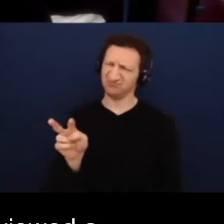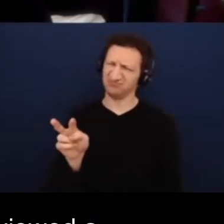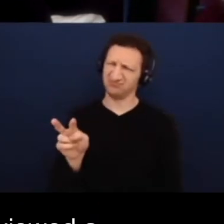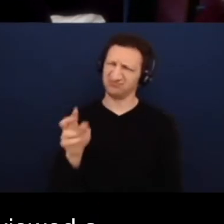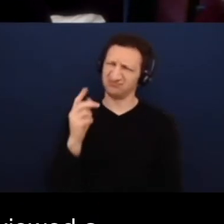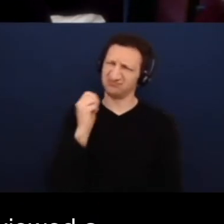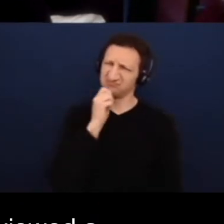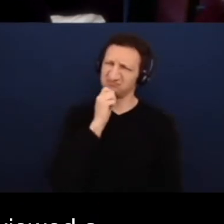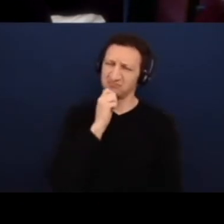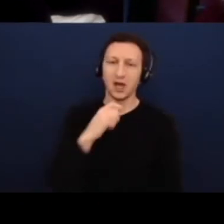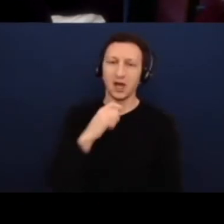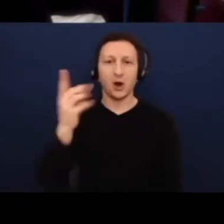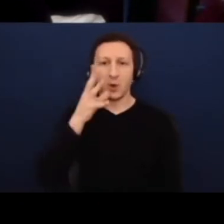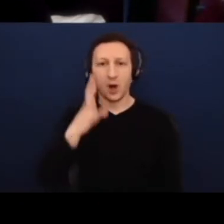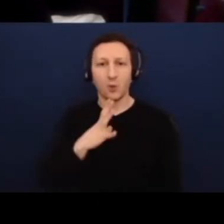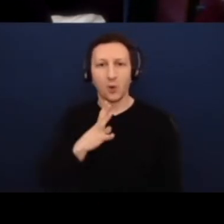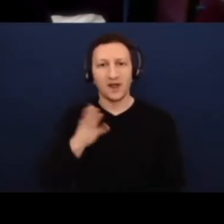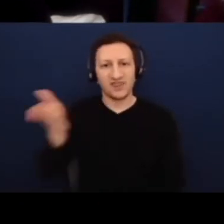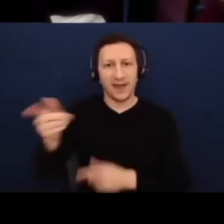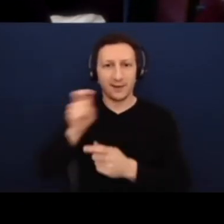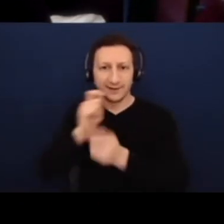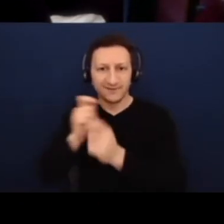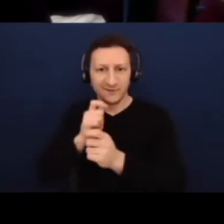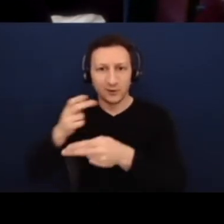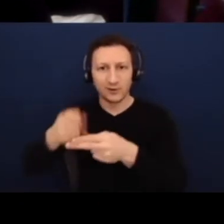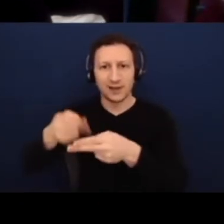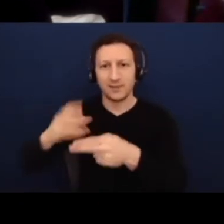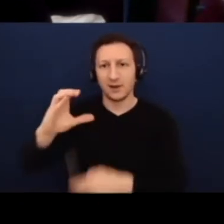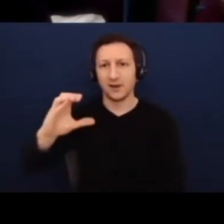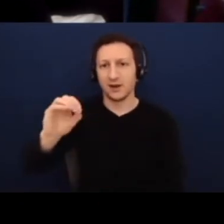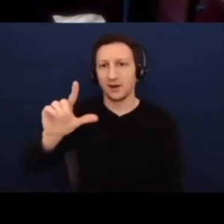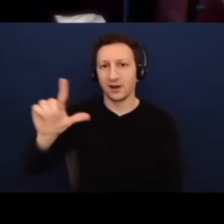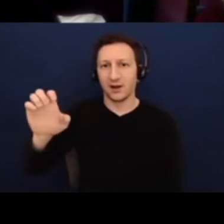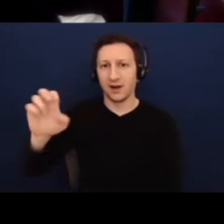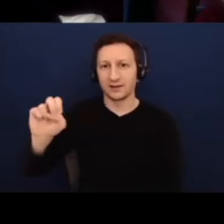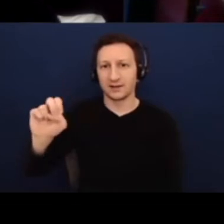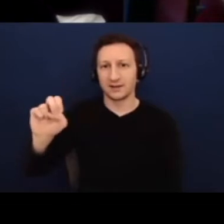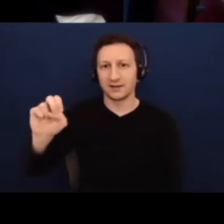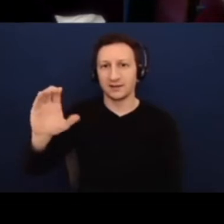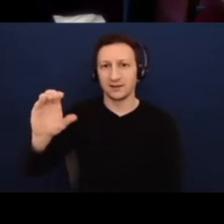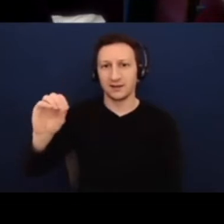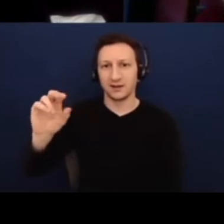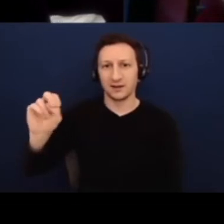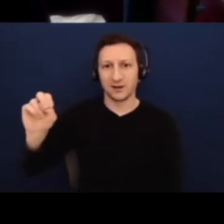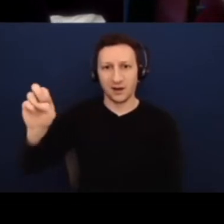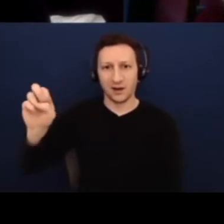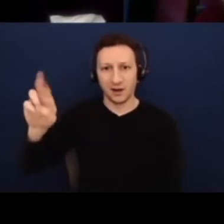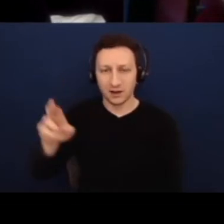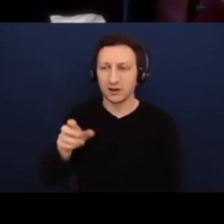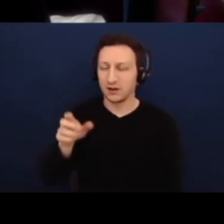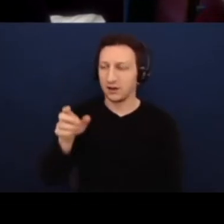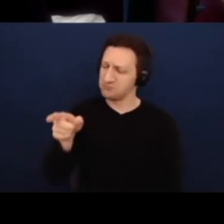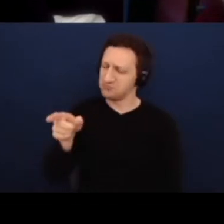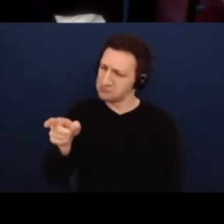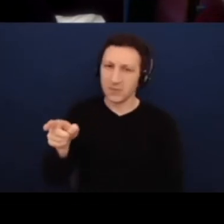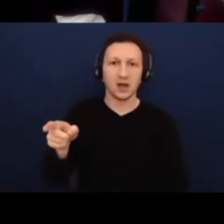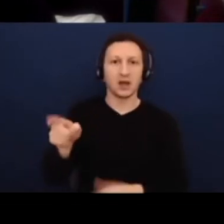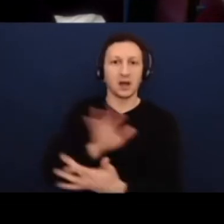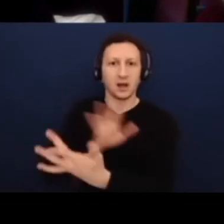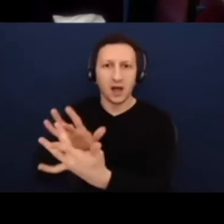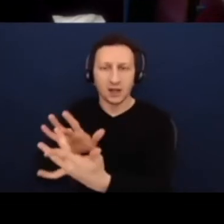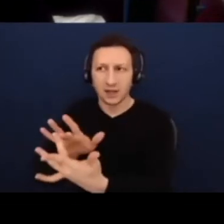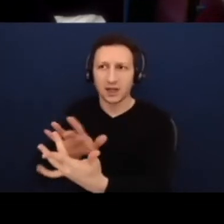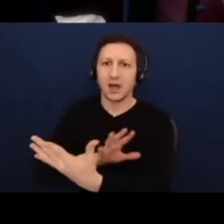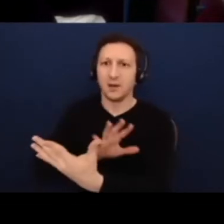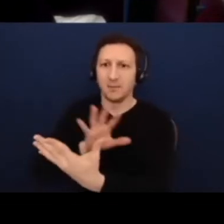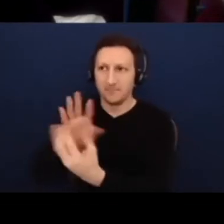woman named Colleen Connor, who is a delight. And I trained with her. She is an